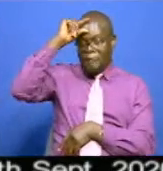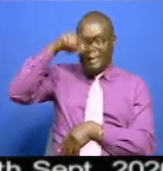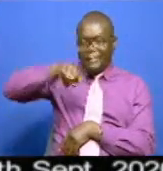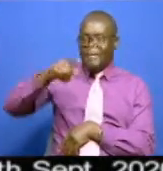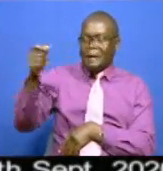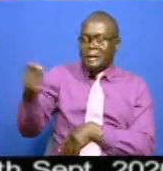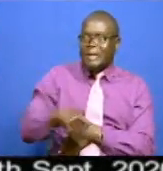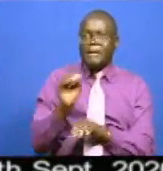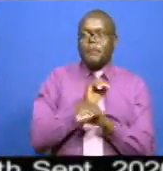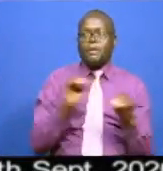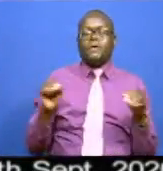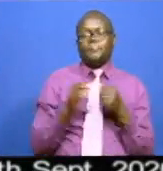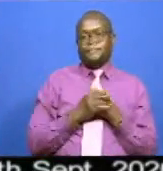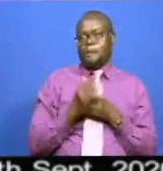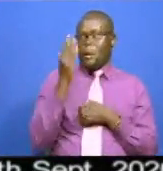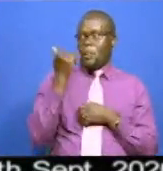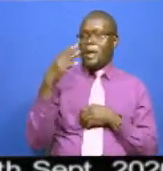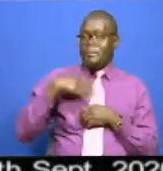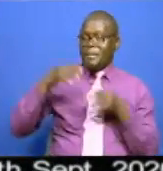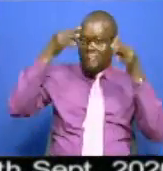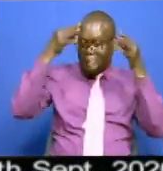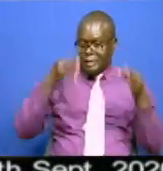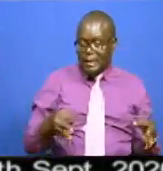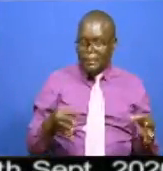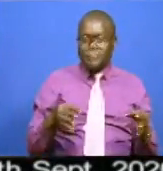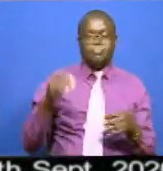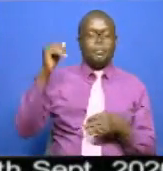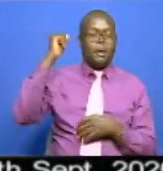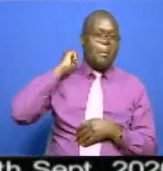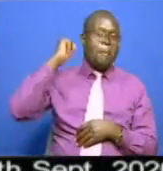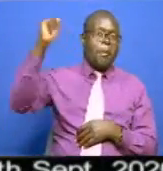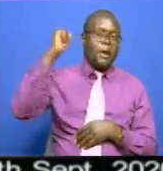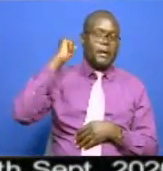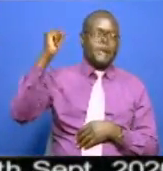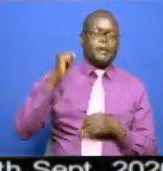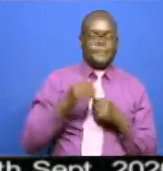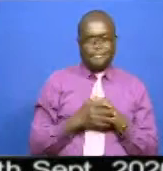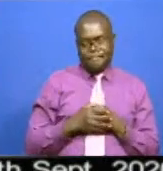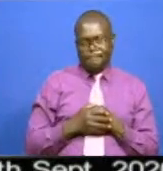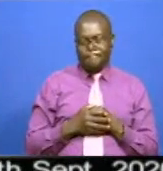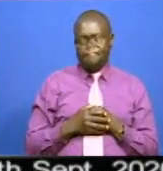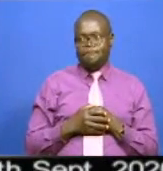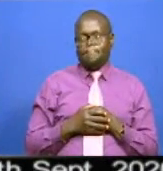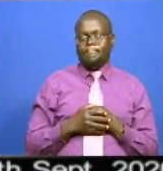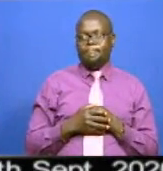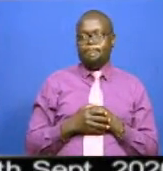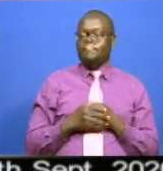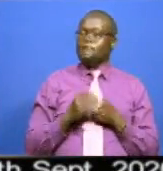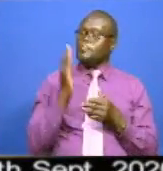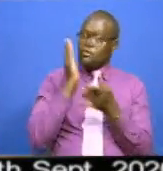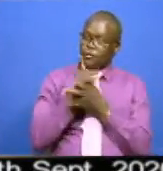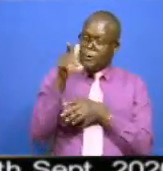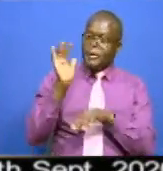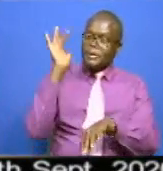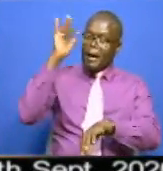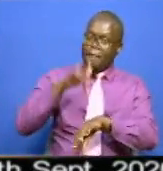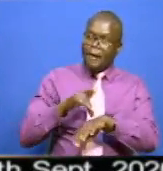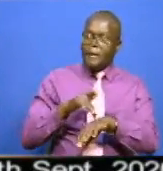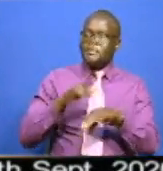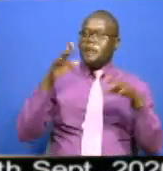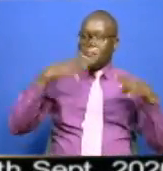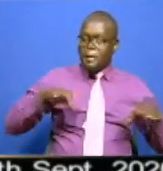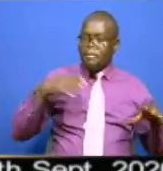salaries, because some people decided to play politics on a matter as grave as this that was affecting the very nature of our